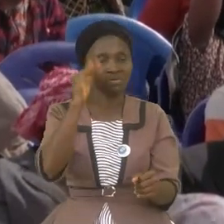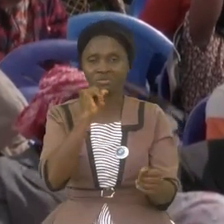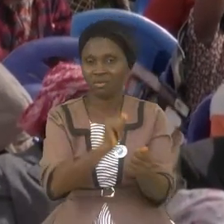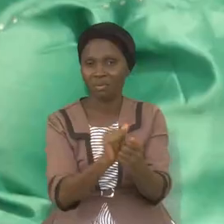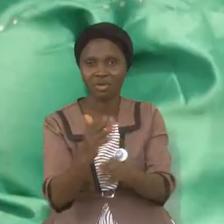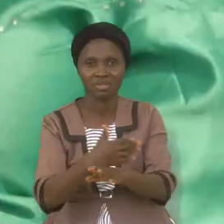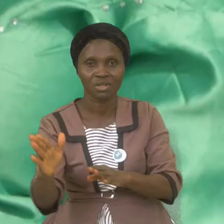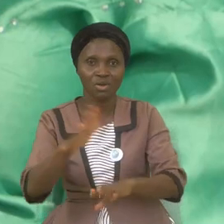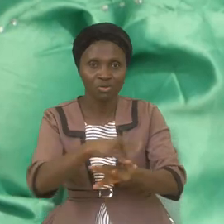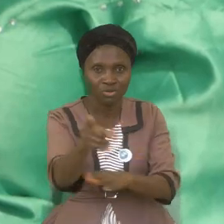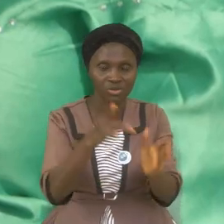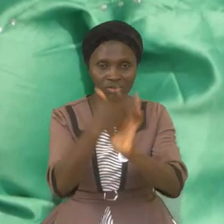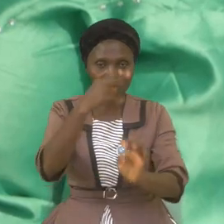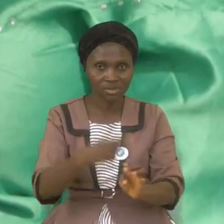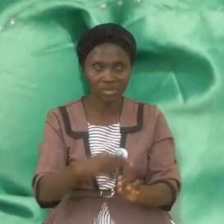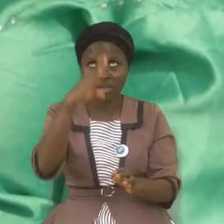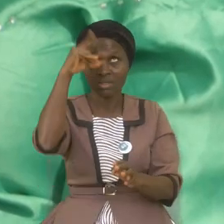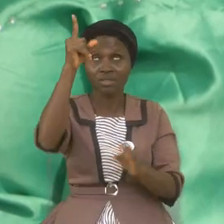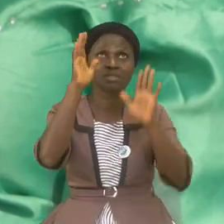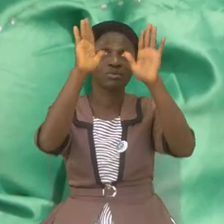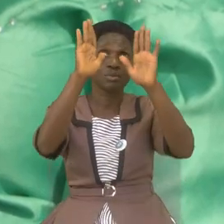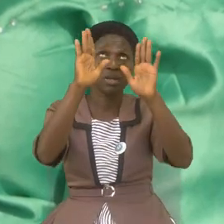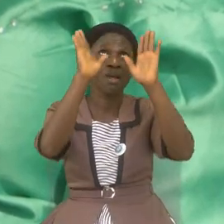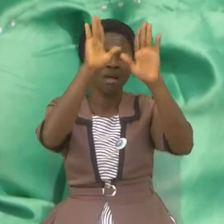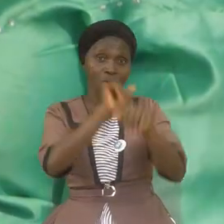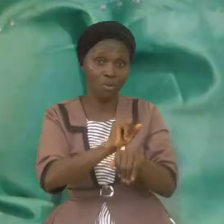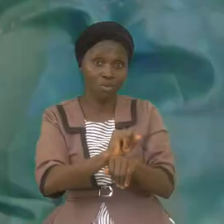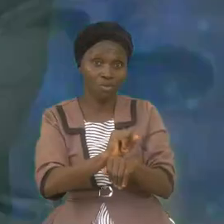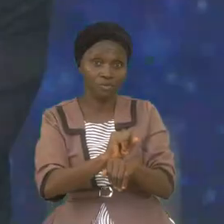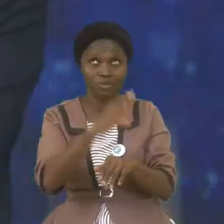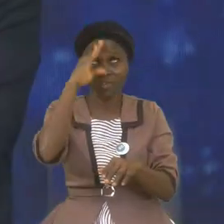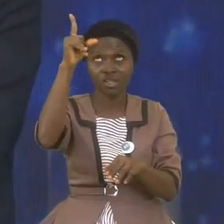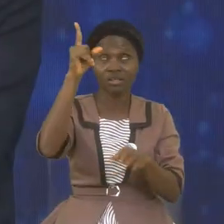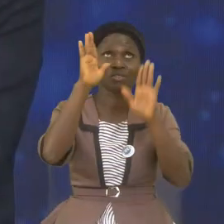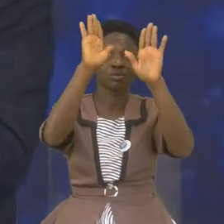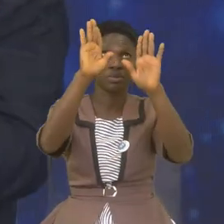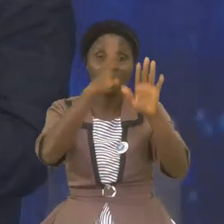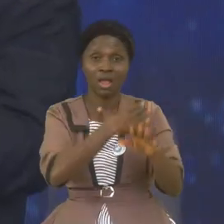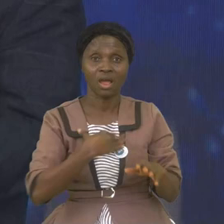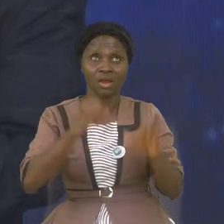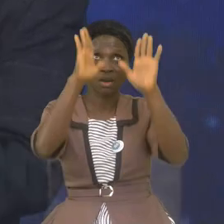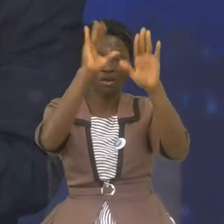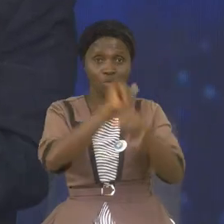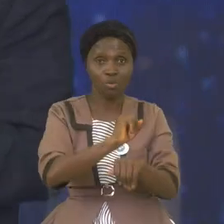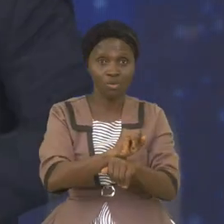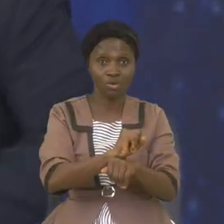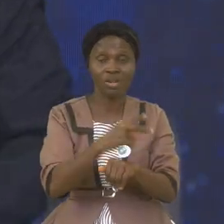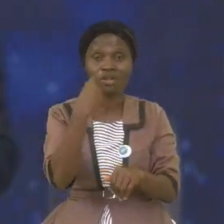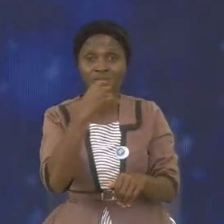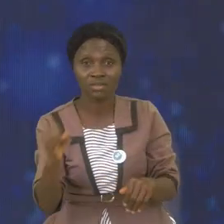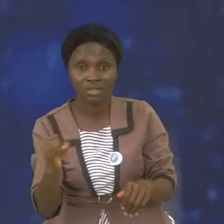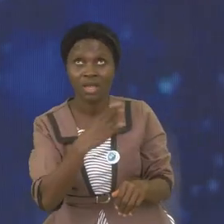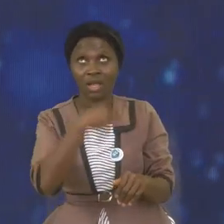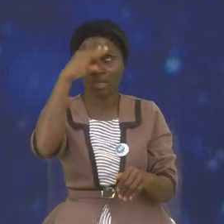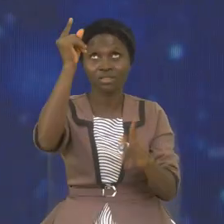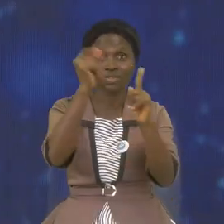you. His signs and his wonders, his sign and his works, his sayings and his